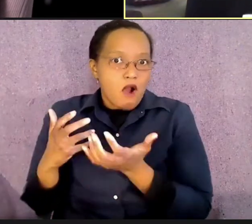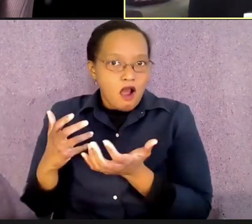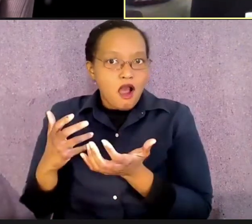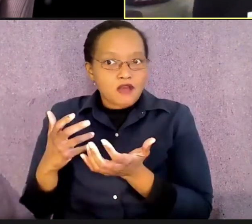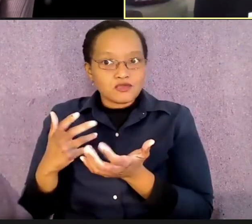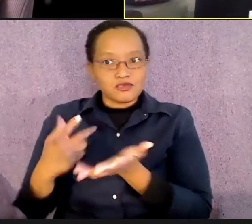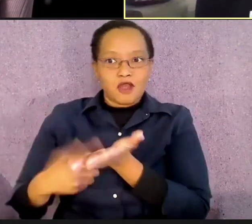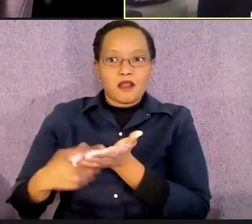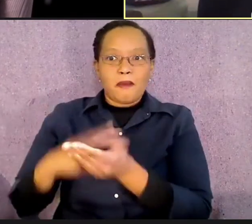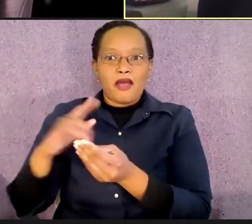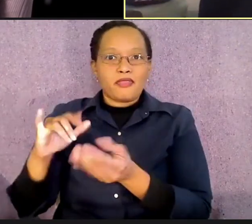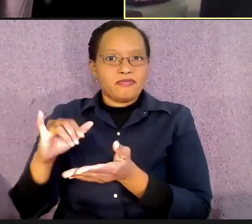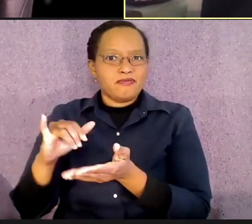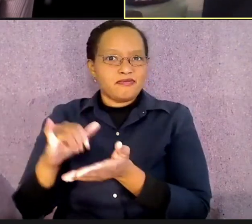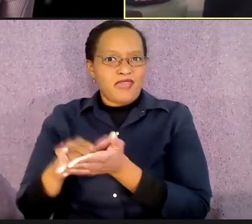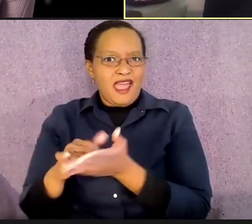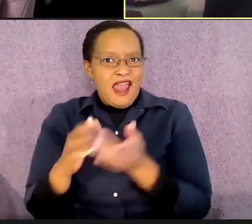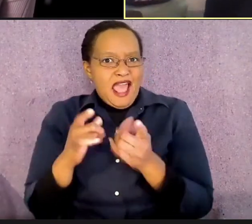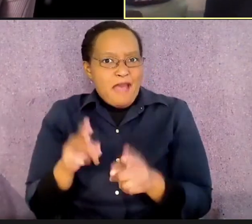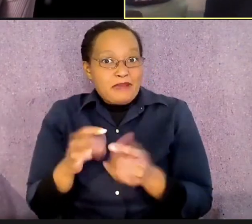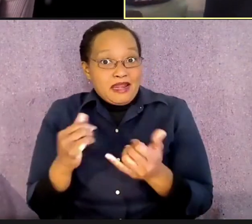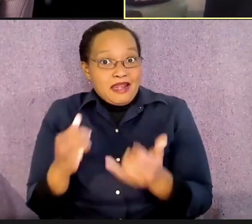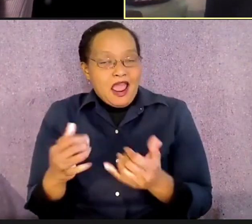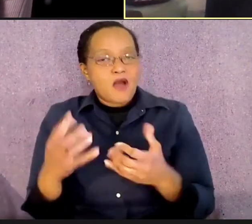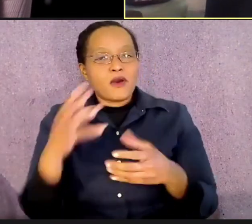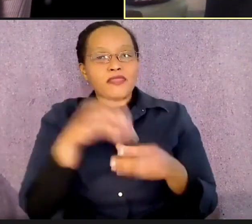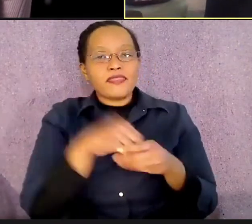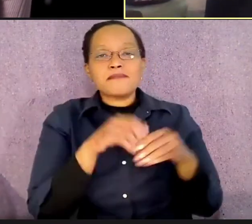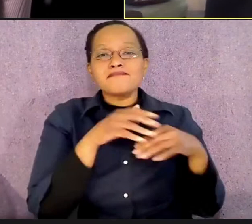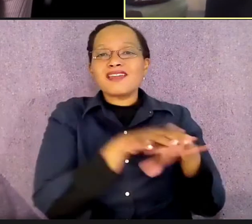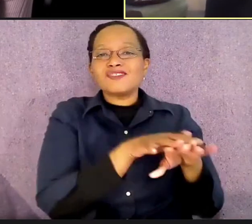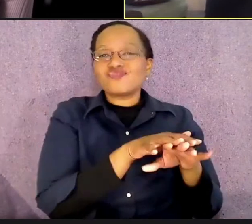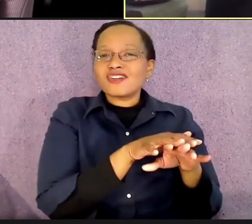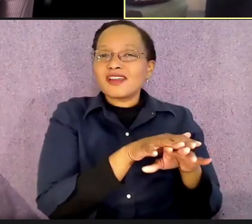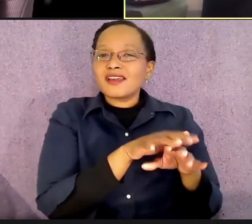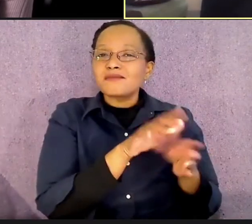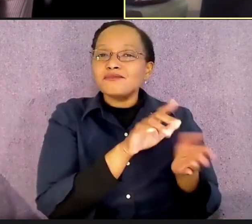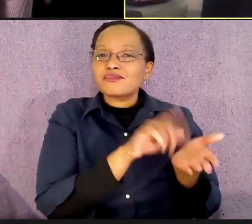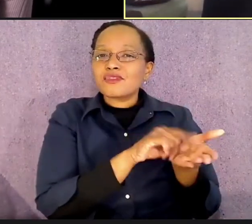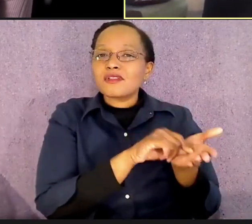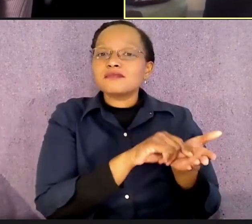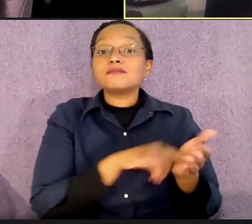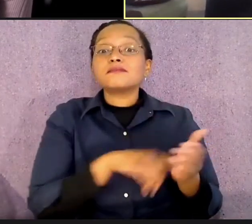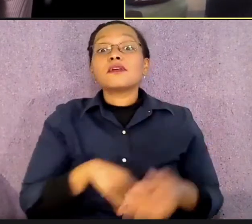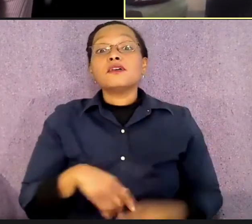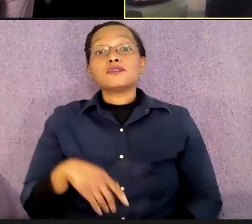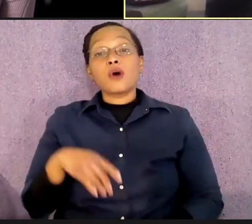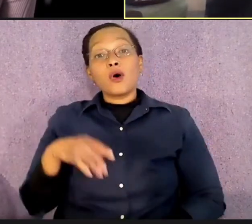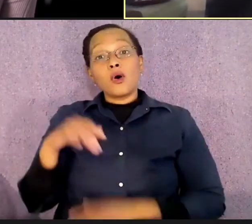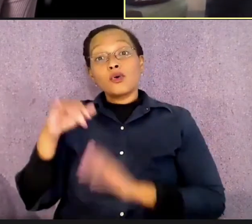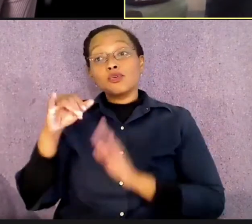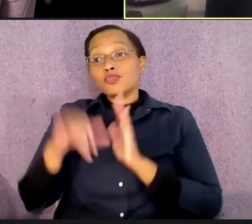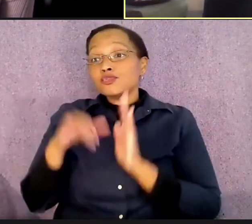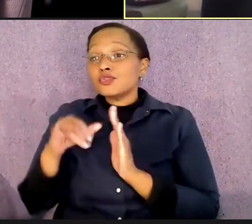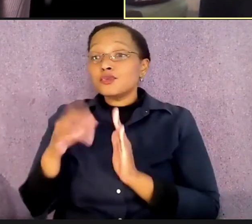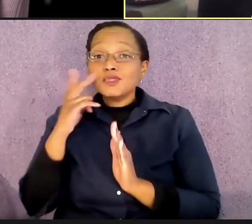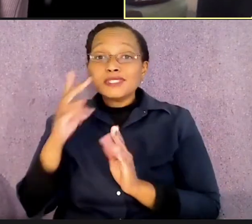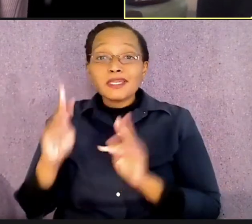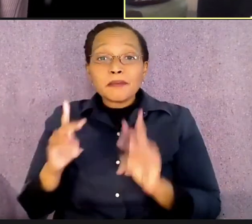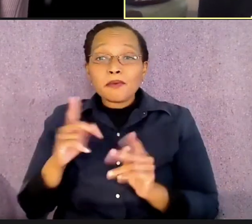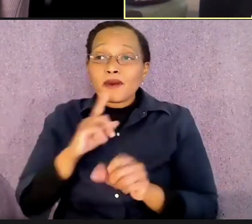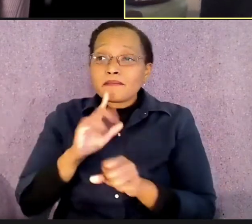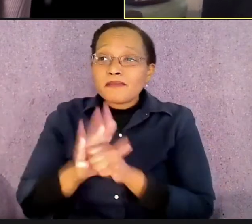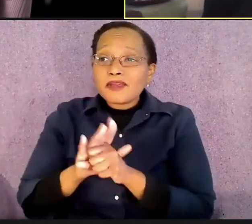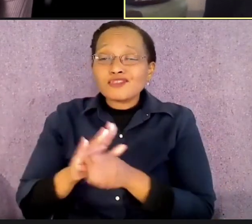best music journalism is happening on YouTube with people who may not be famous, but who have a commitment to talking about the kind of music they like. I was just listening